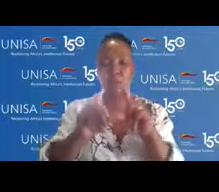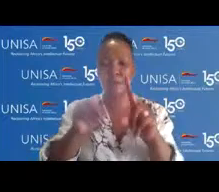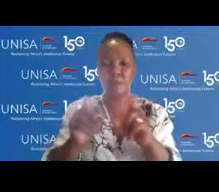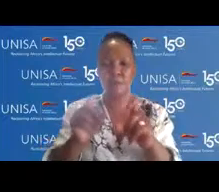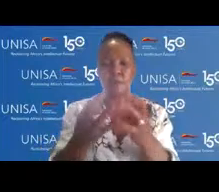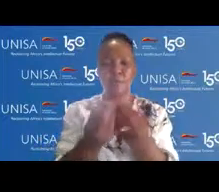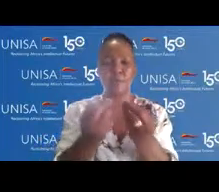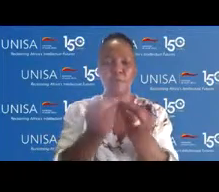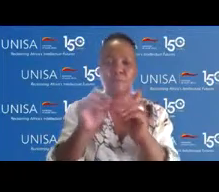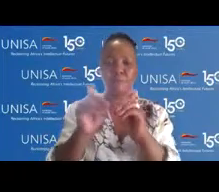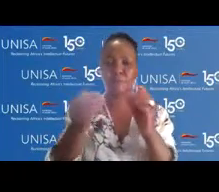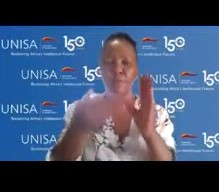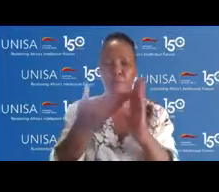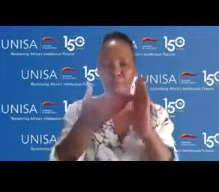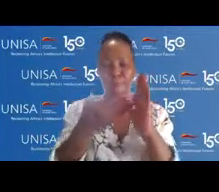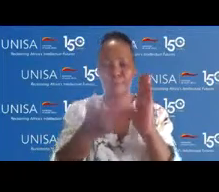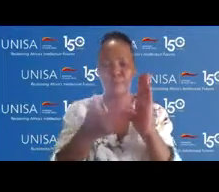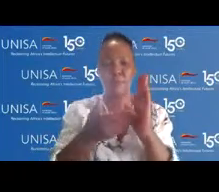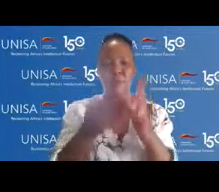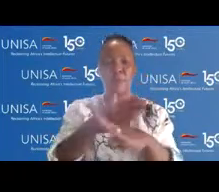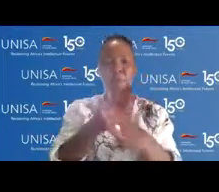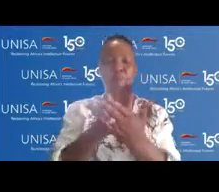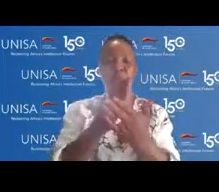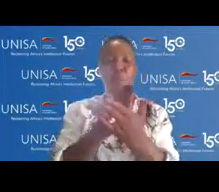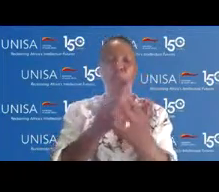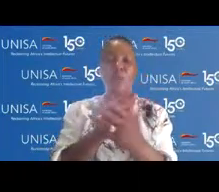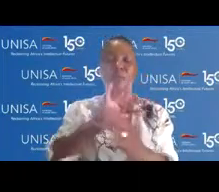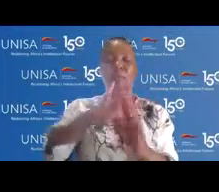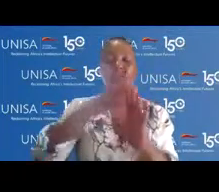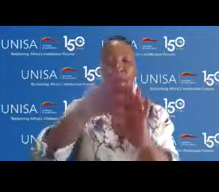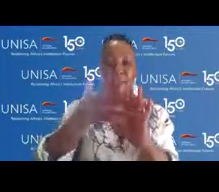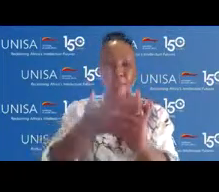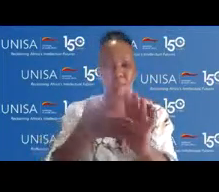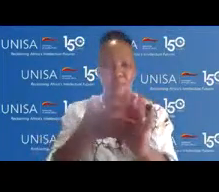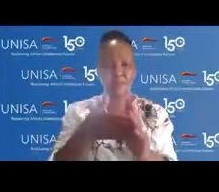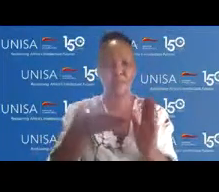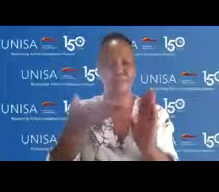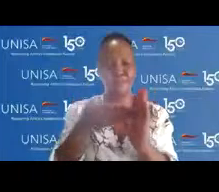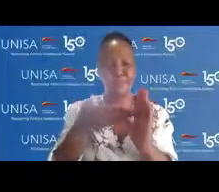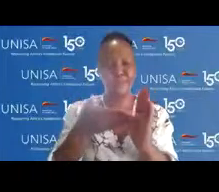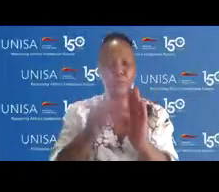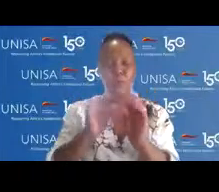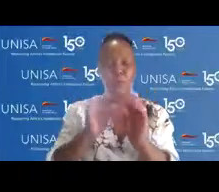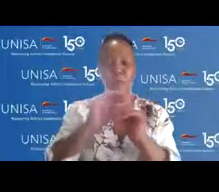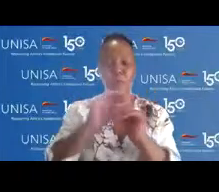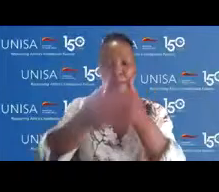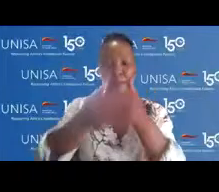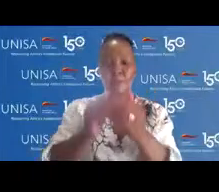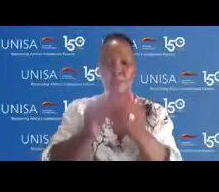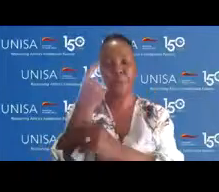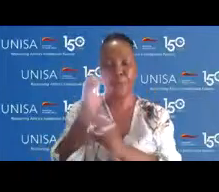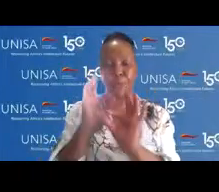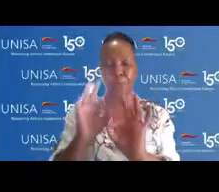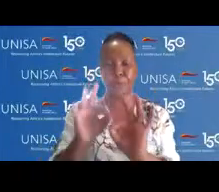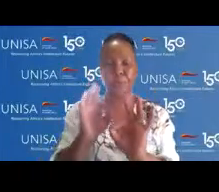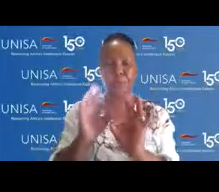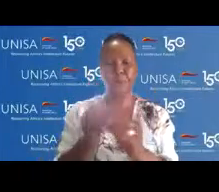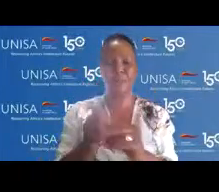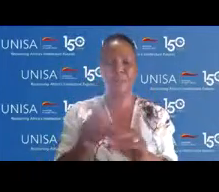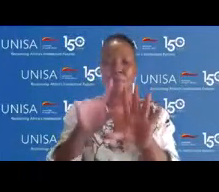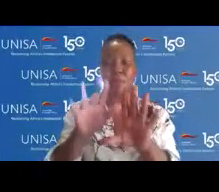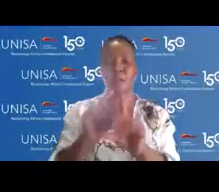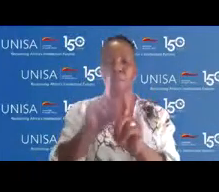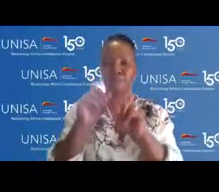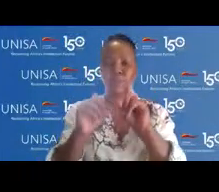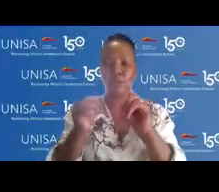also just make sure that everything that we've covered, you do understand. There's a total of 10 questions. And it's